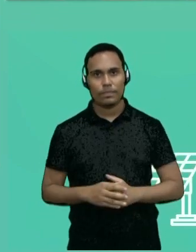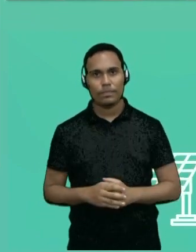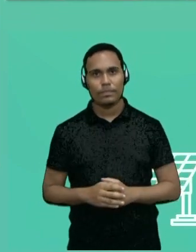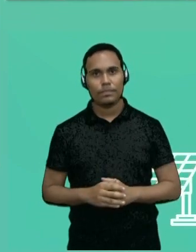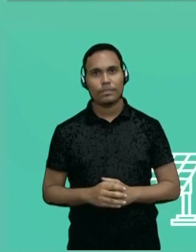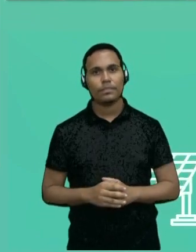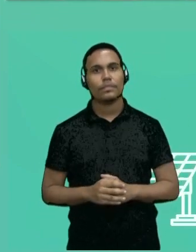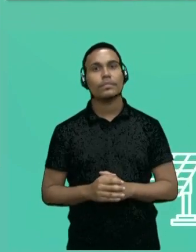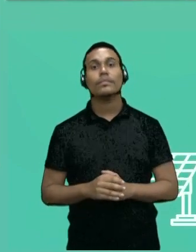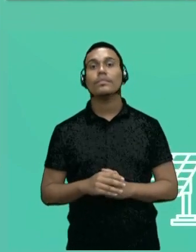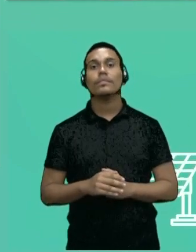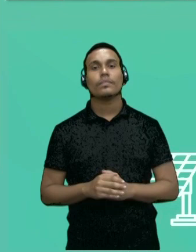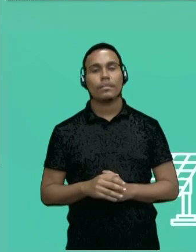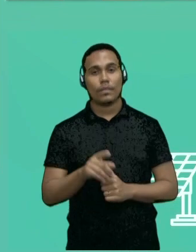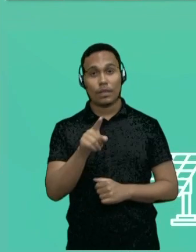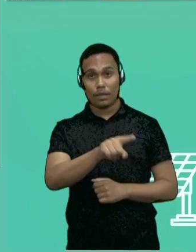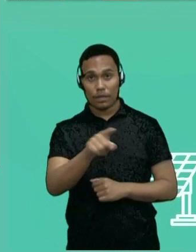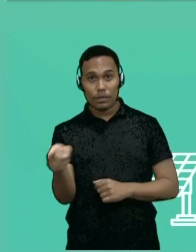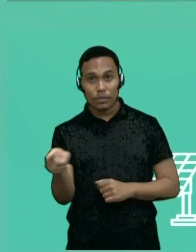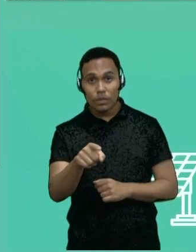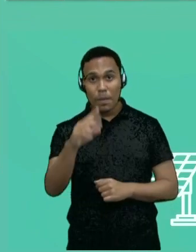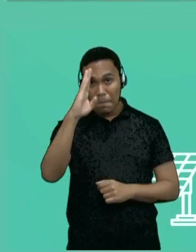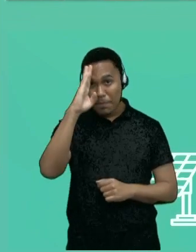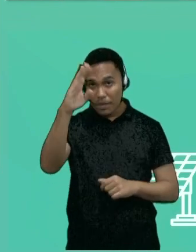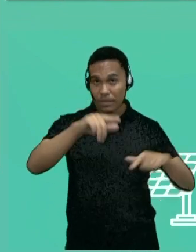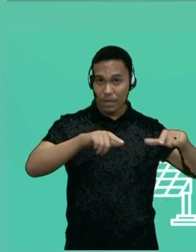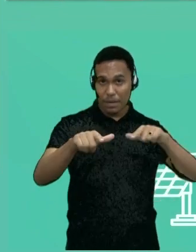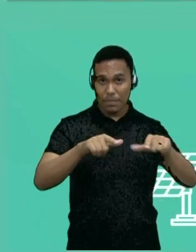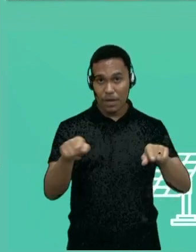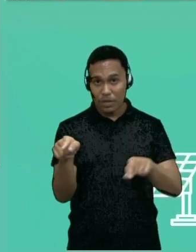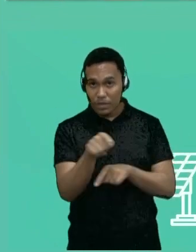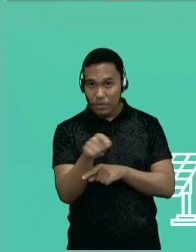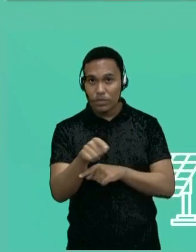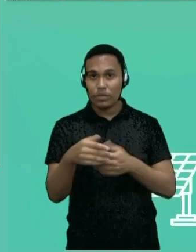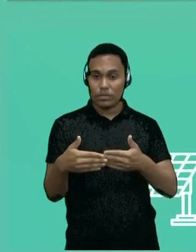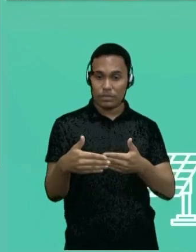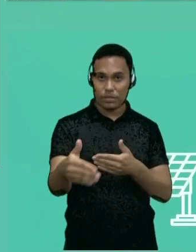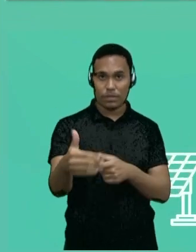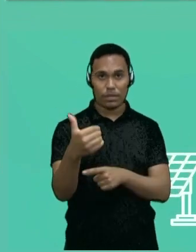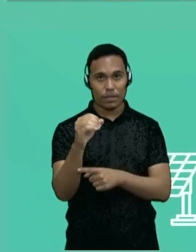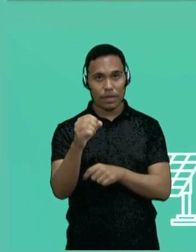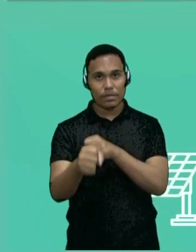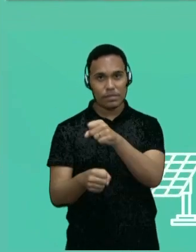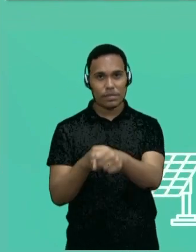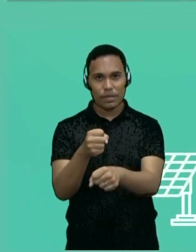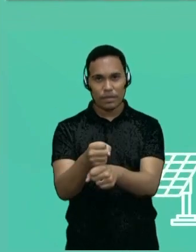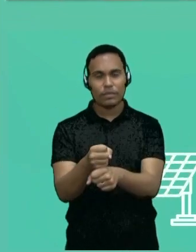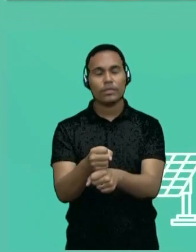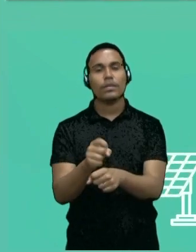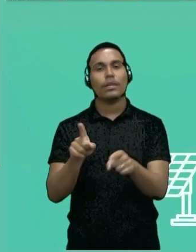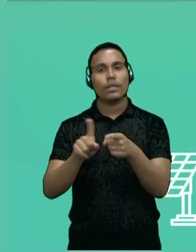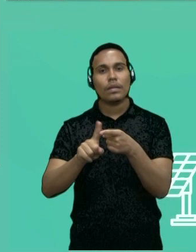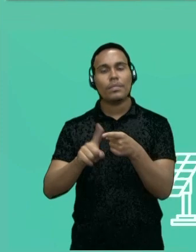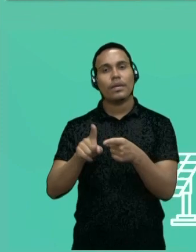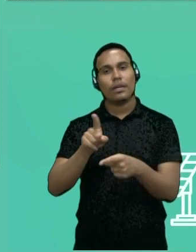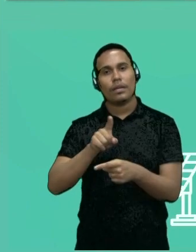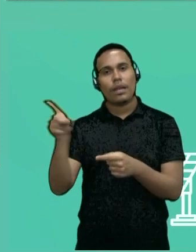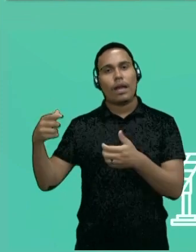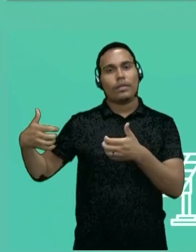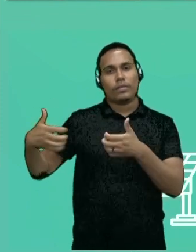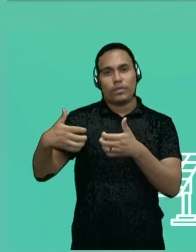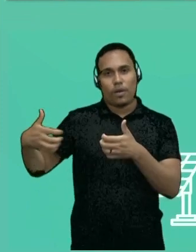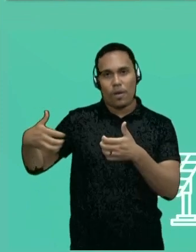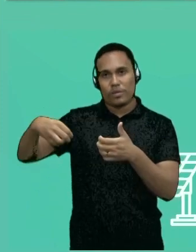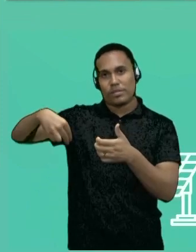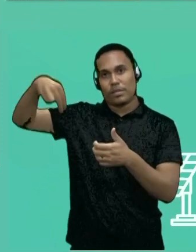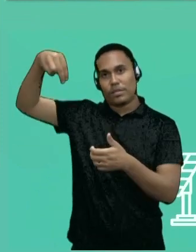of the decade. And then we have what we call the reserve cluster in the northeast of Scotland, here labeled as Grangemouth. And these were announced in